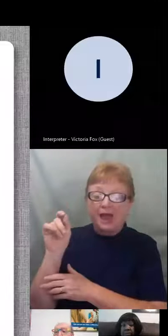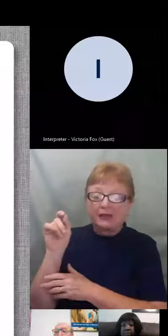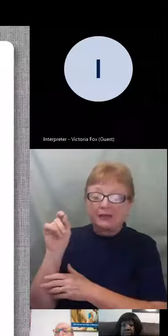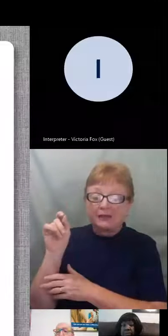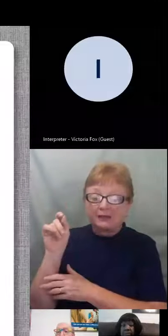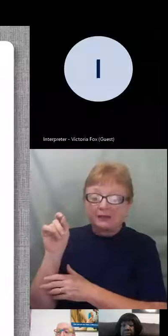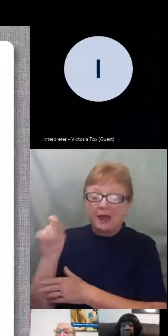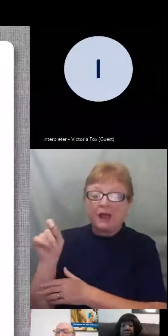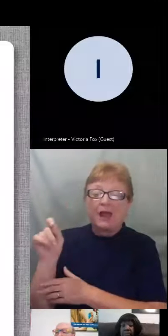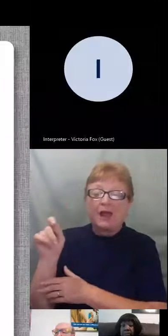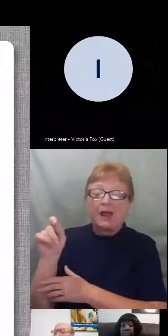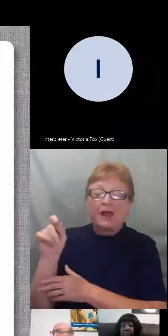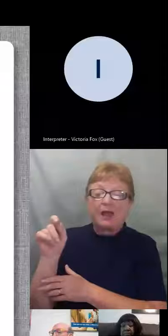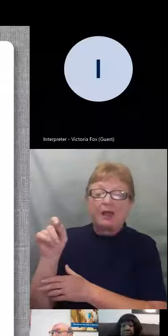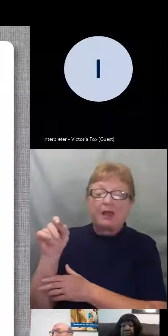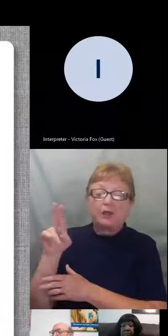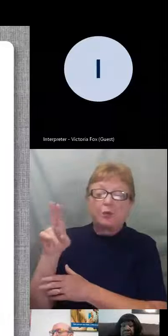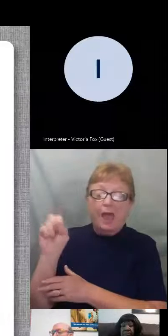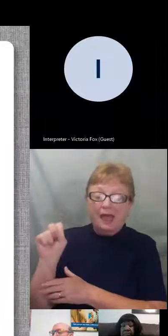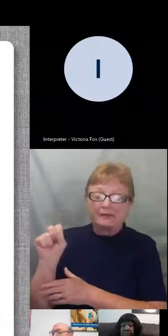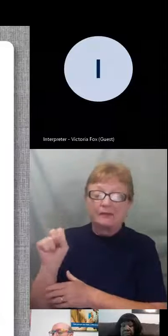mvic.sos.state.mi.us.